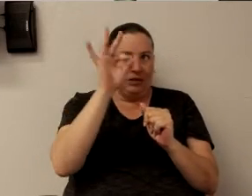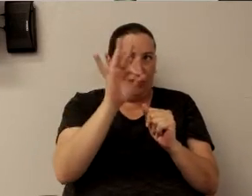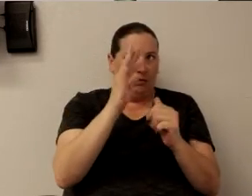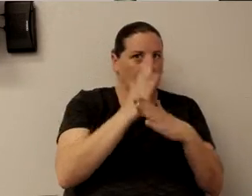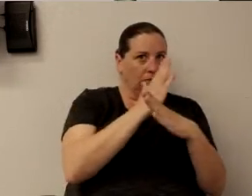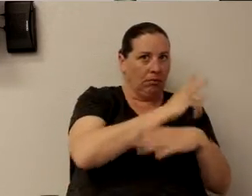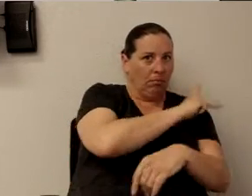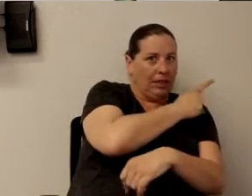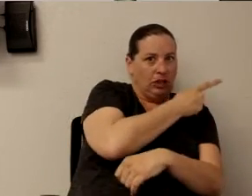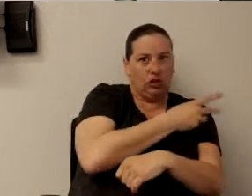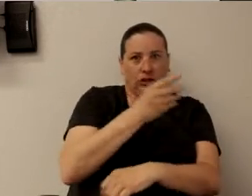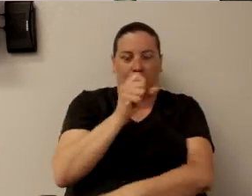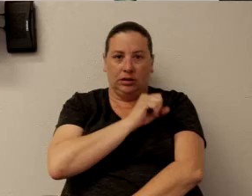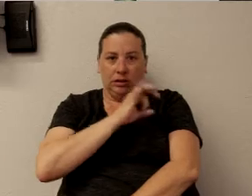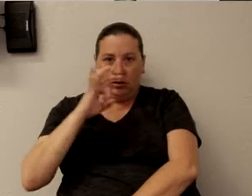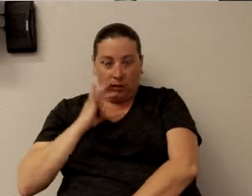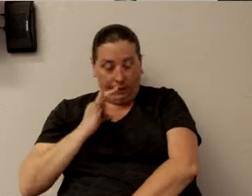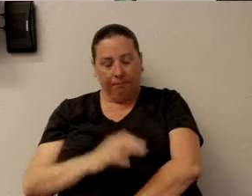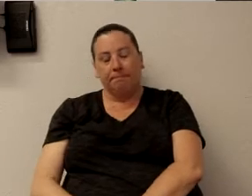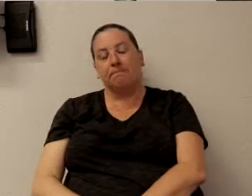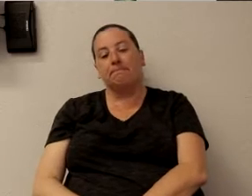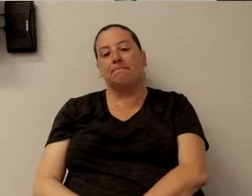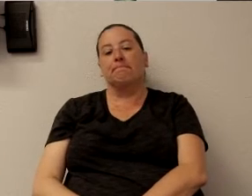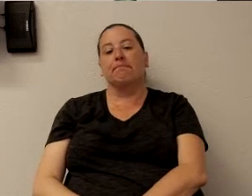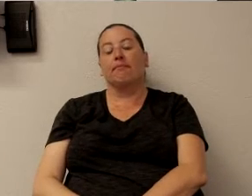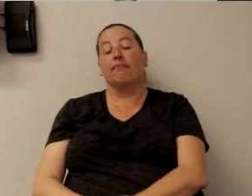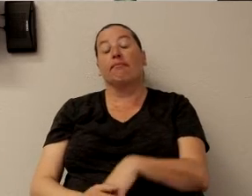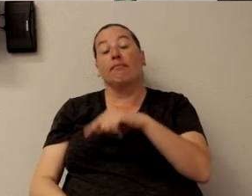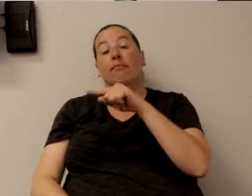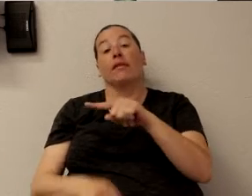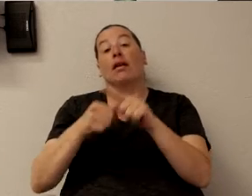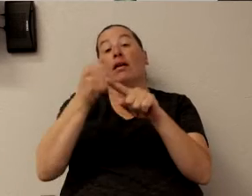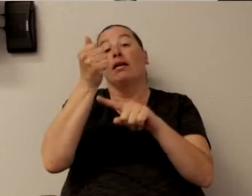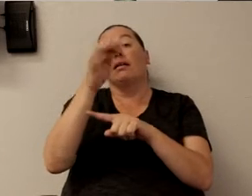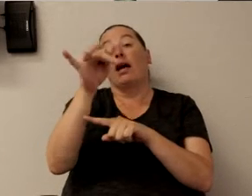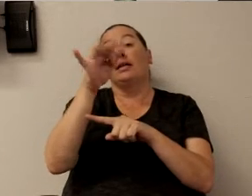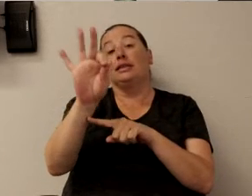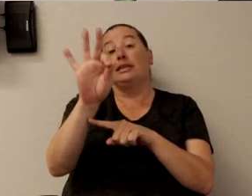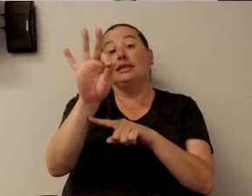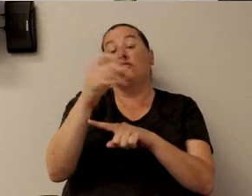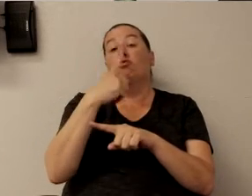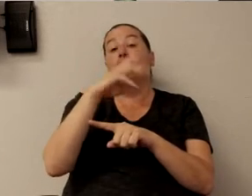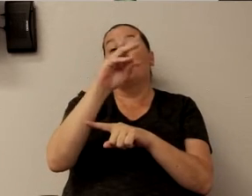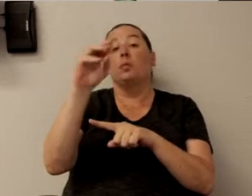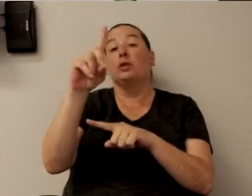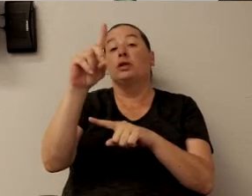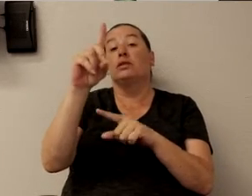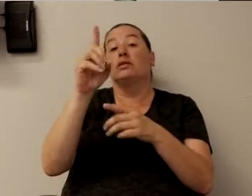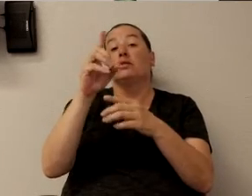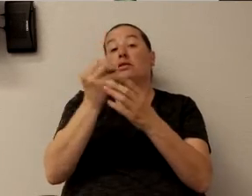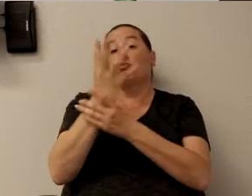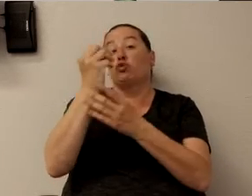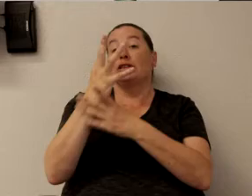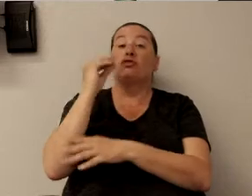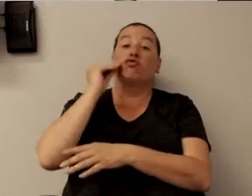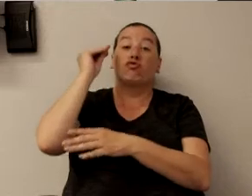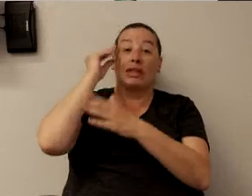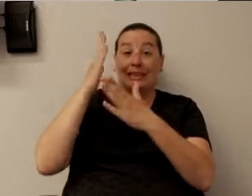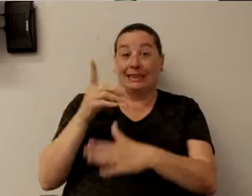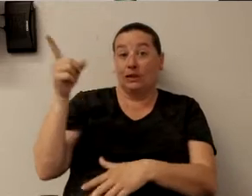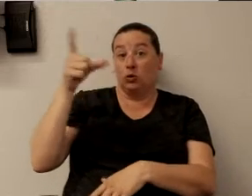staff. And of the 19 Redwood Springs residents that are currently at Kaweah